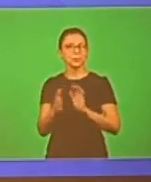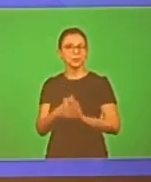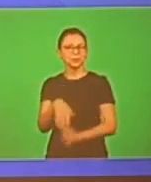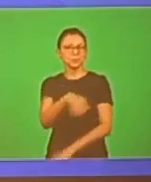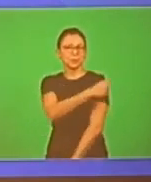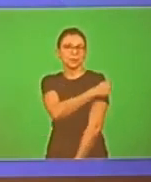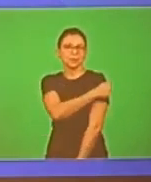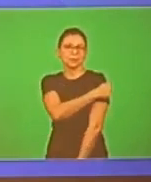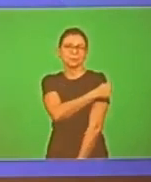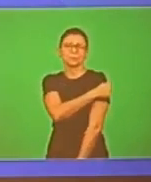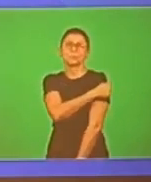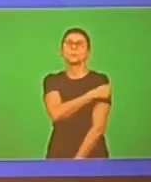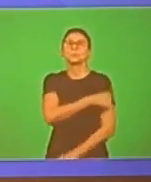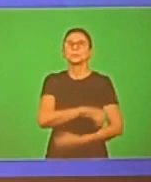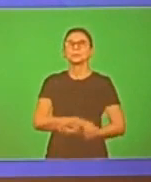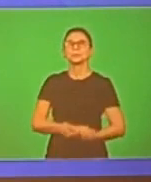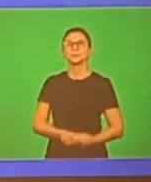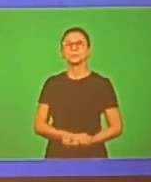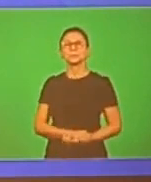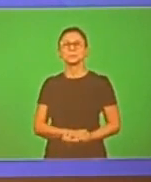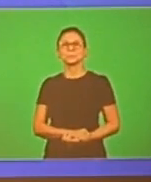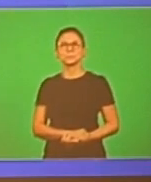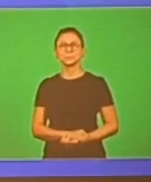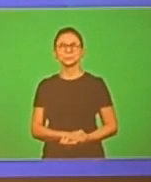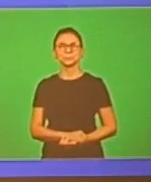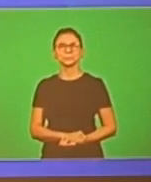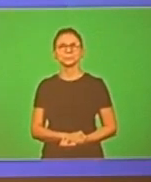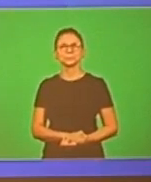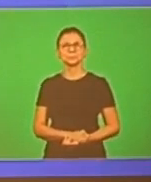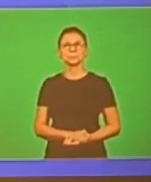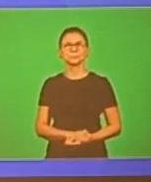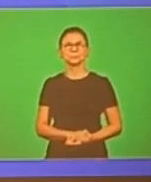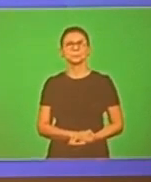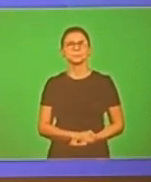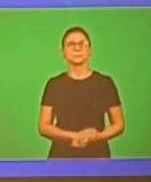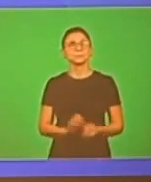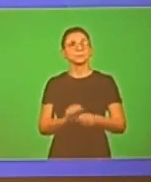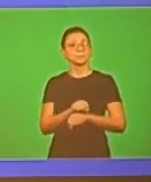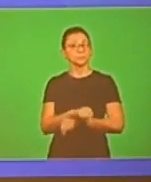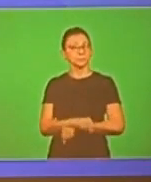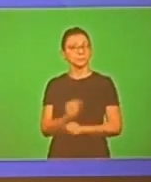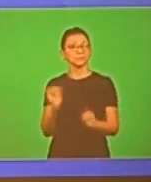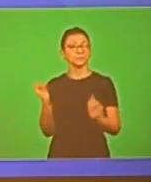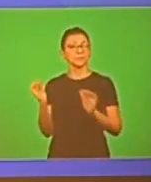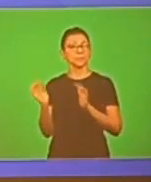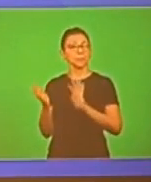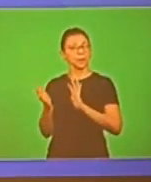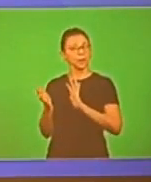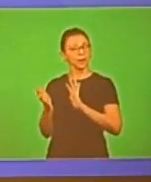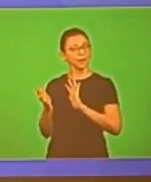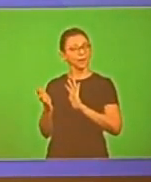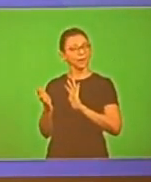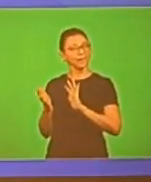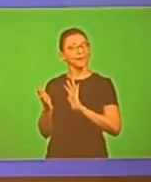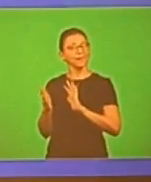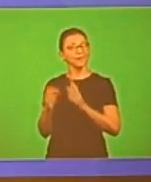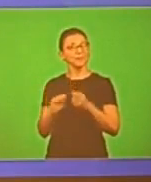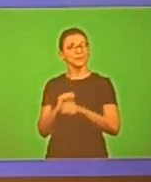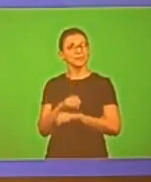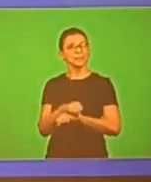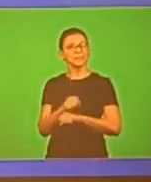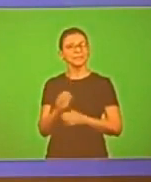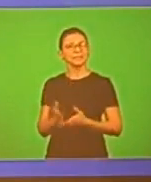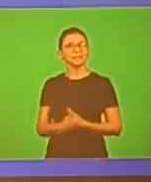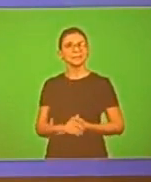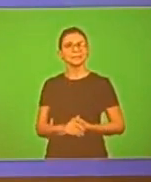appendix. We have a conclusion of the class. Also, we have